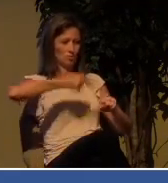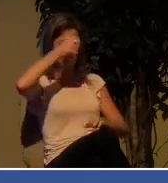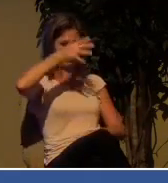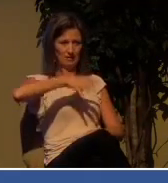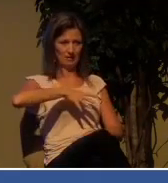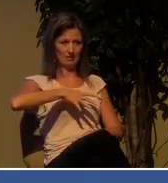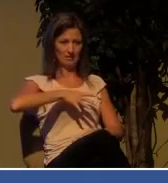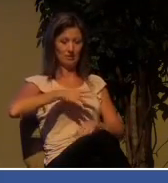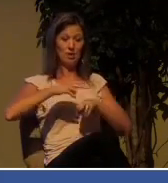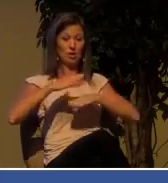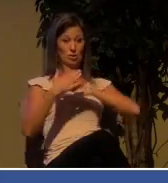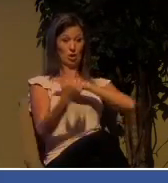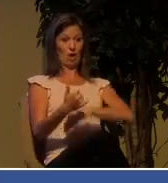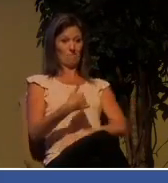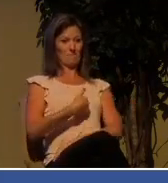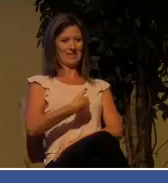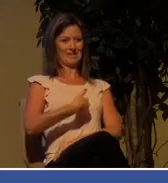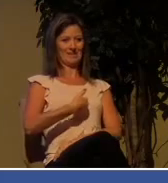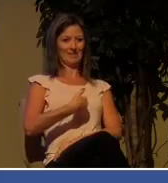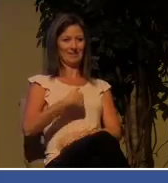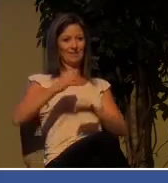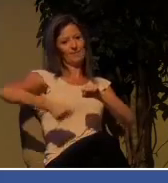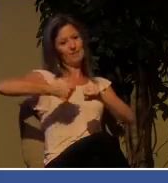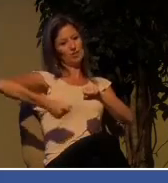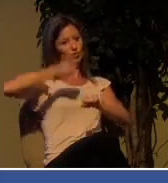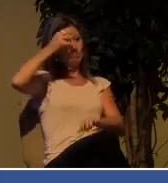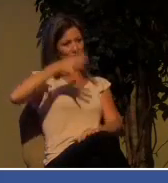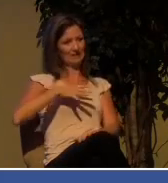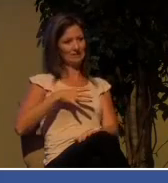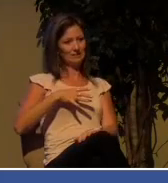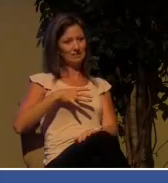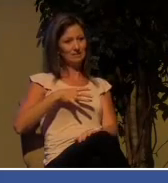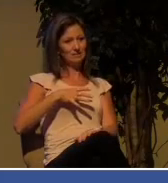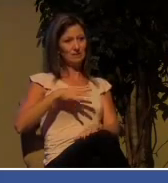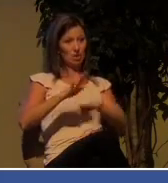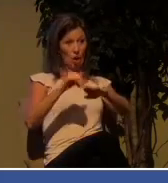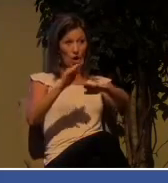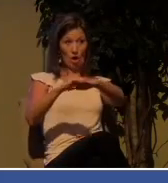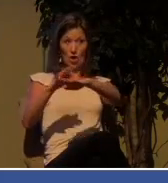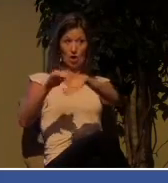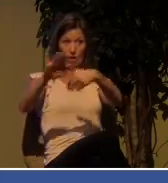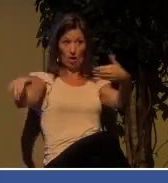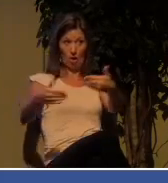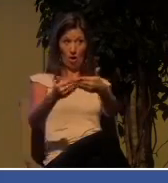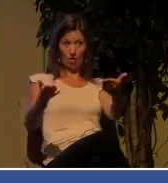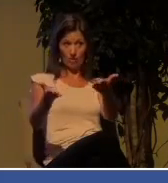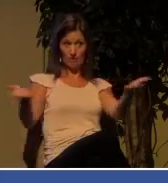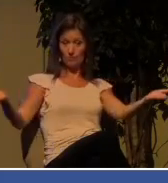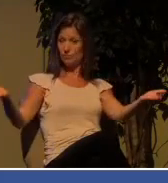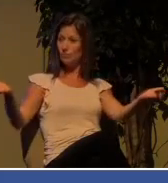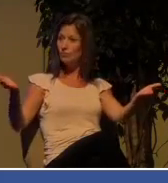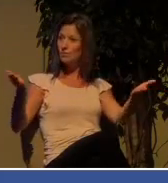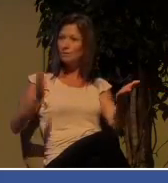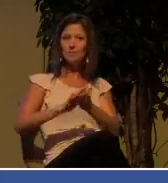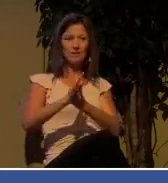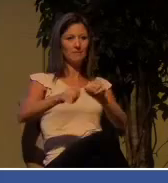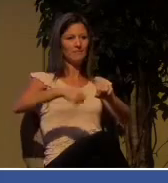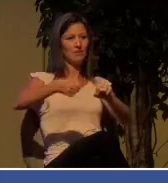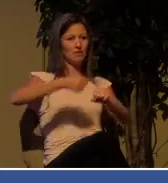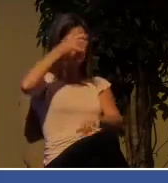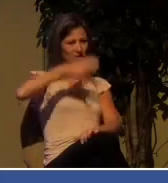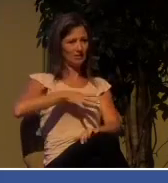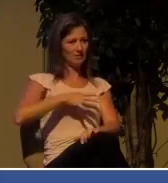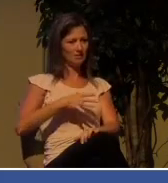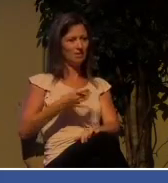me to be a fisher of men. He called us all to be fishers of men. And let's say that